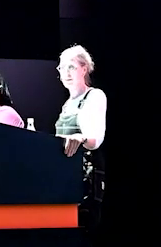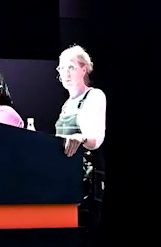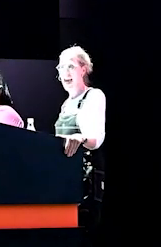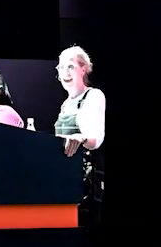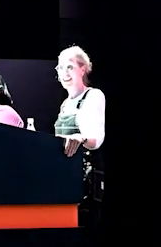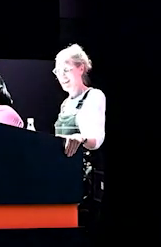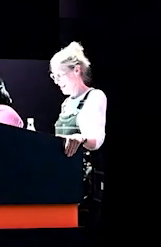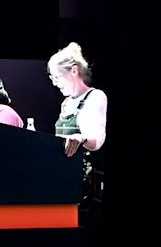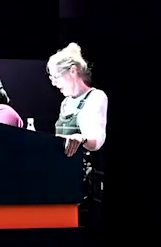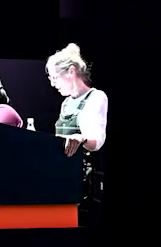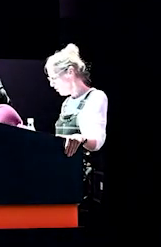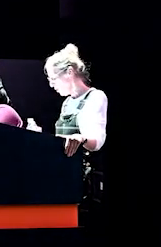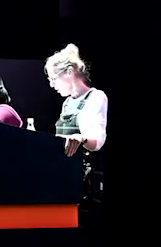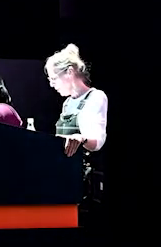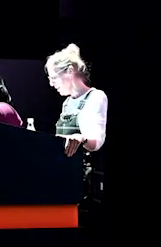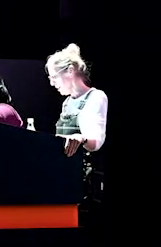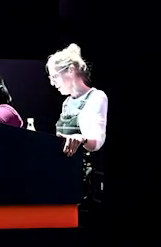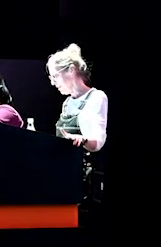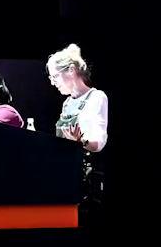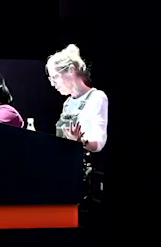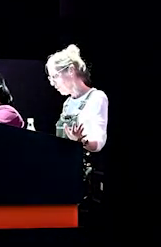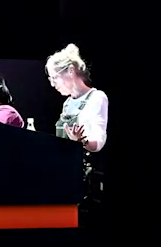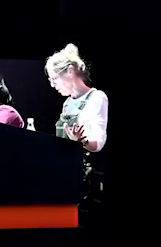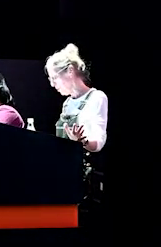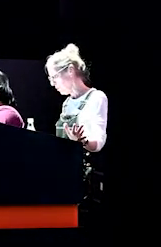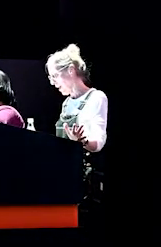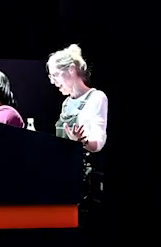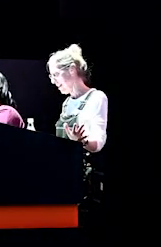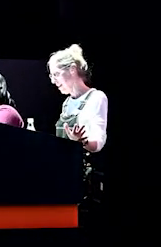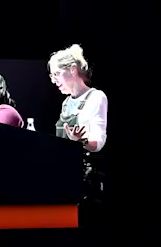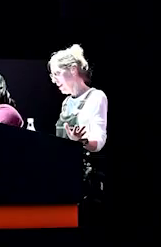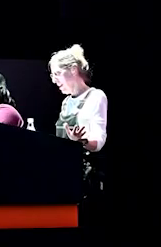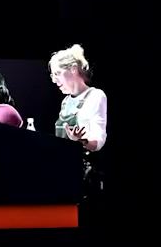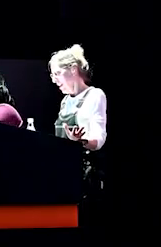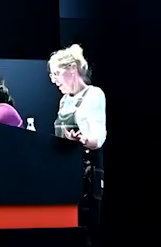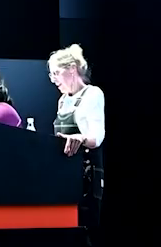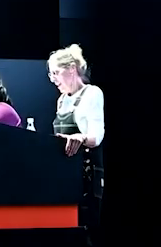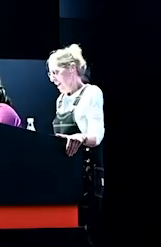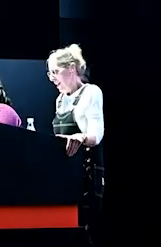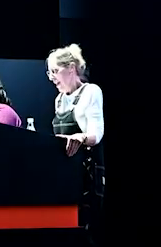reinvent the splat. And so what we did with this freeform splat